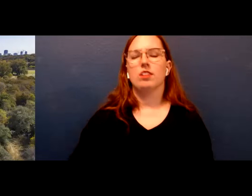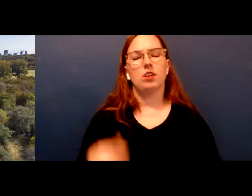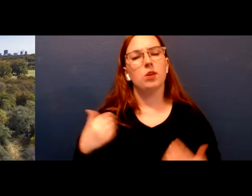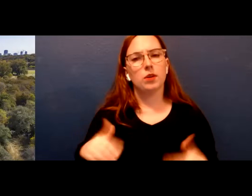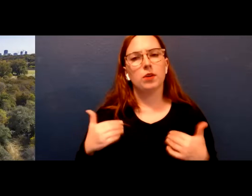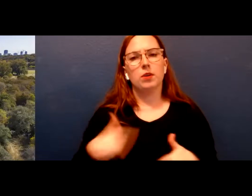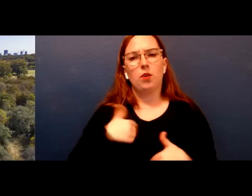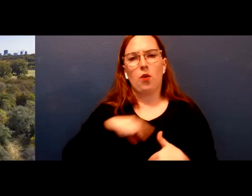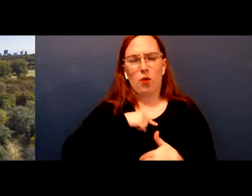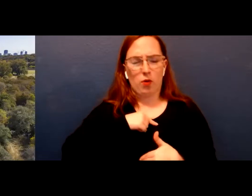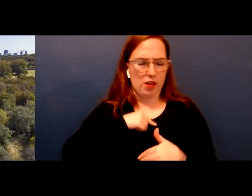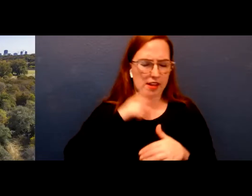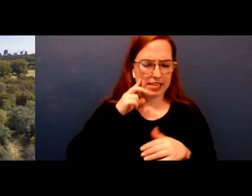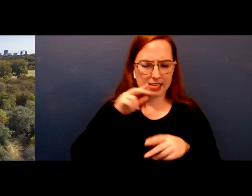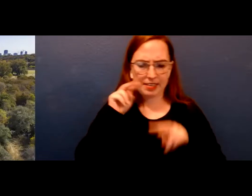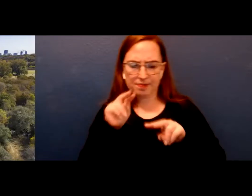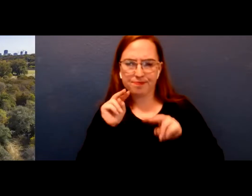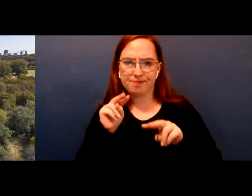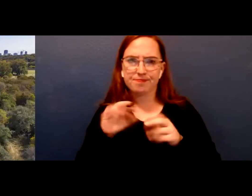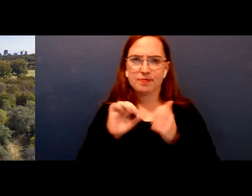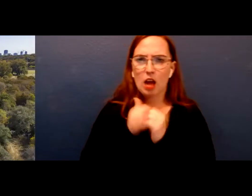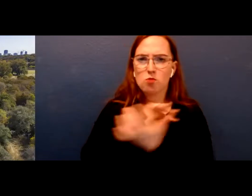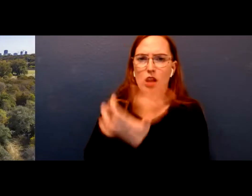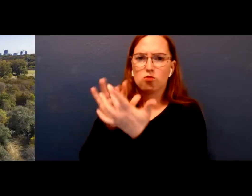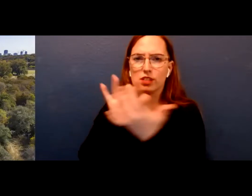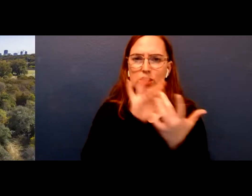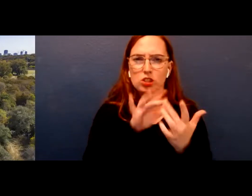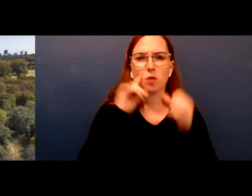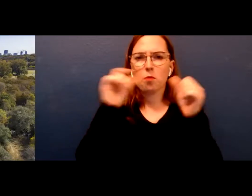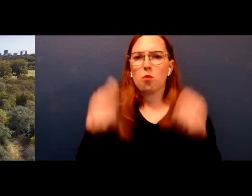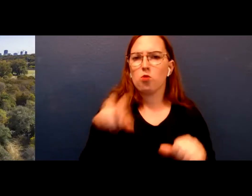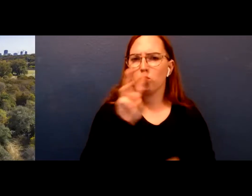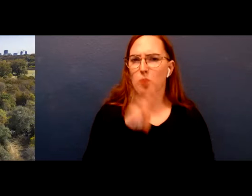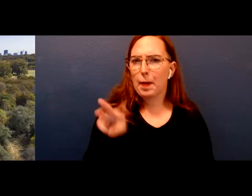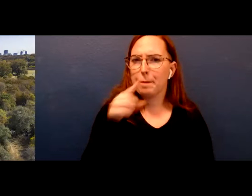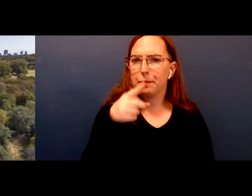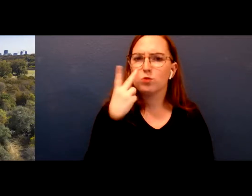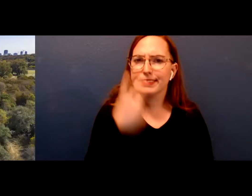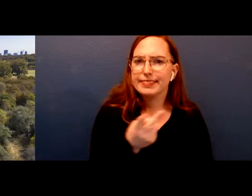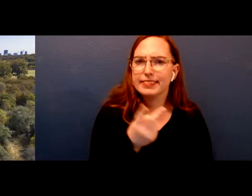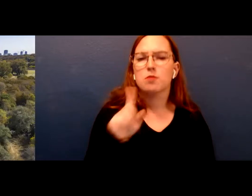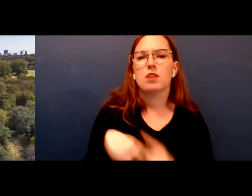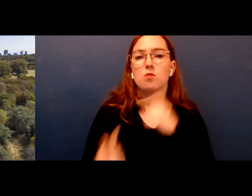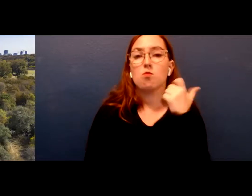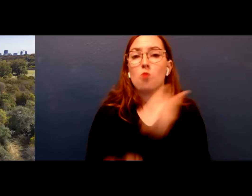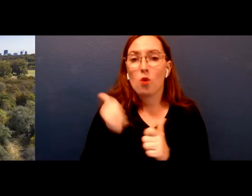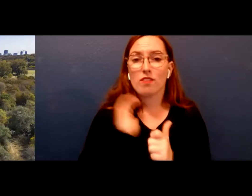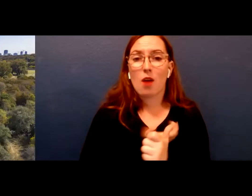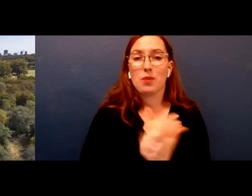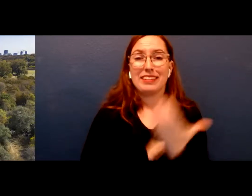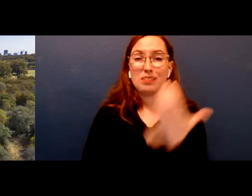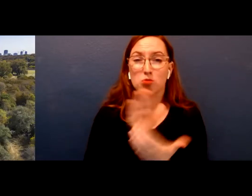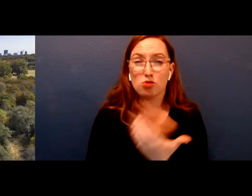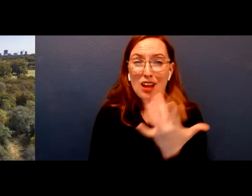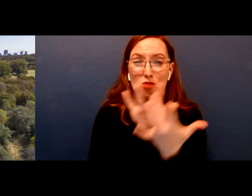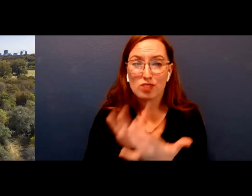of all of the outreach opportunities we do on the webpage, and the majority of our in-person outreach has been to the